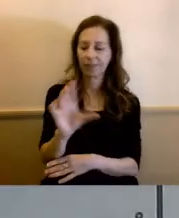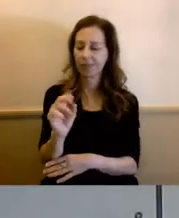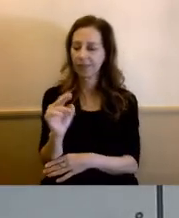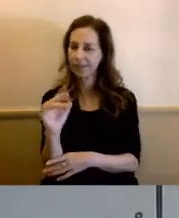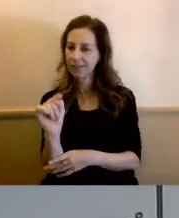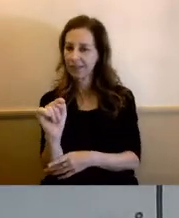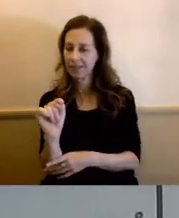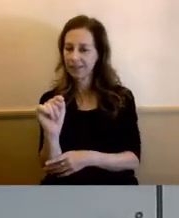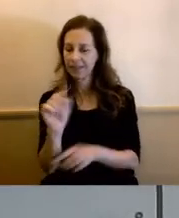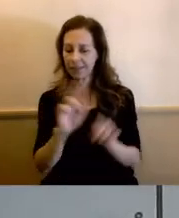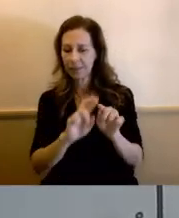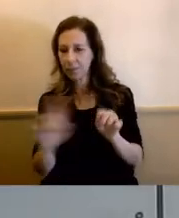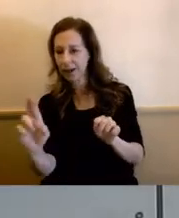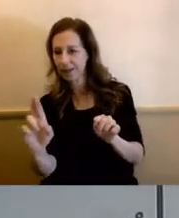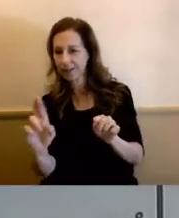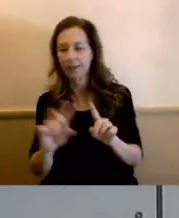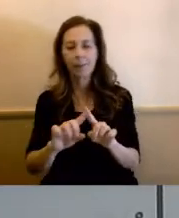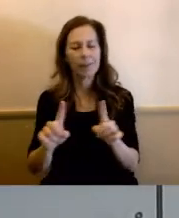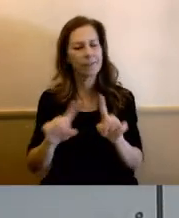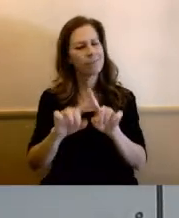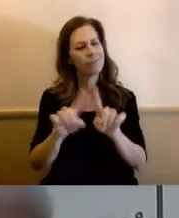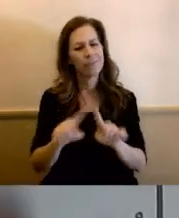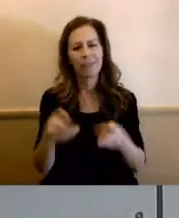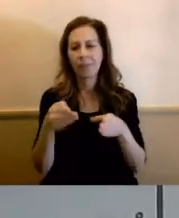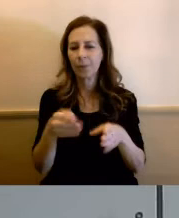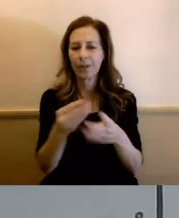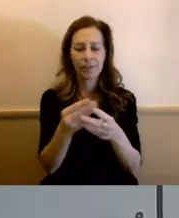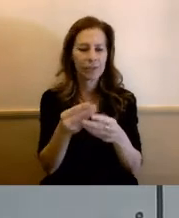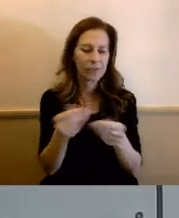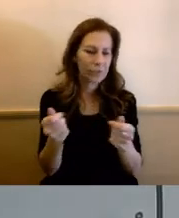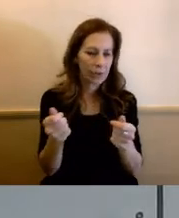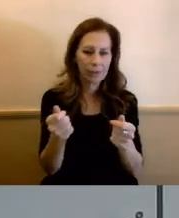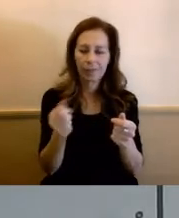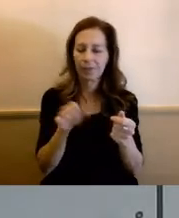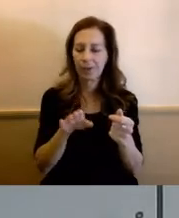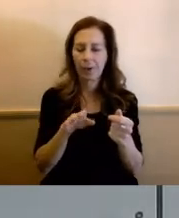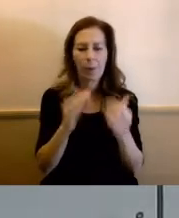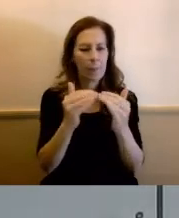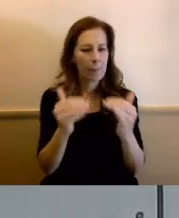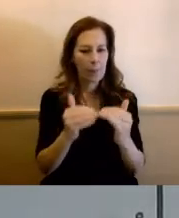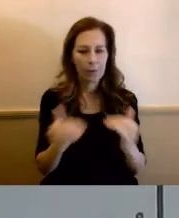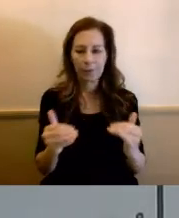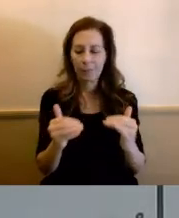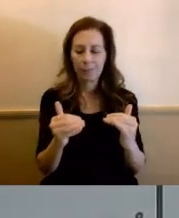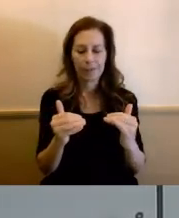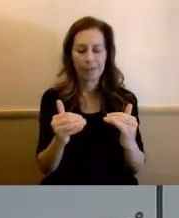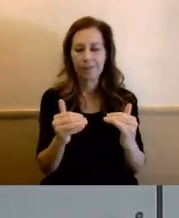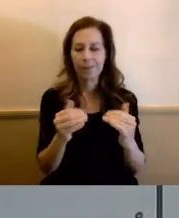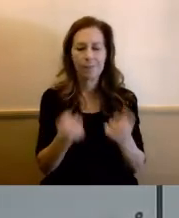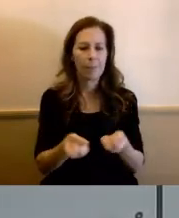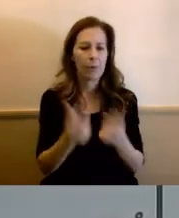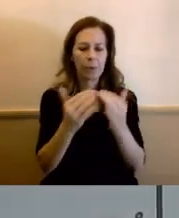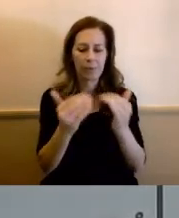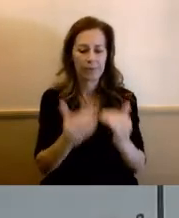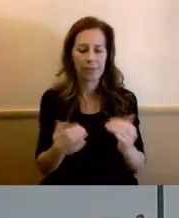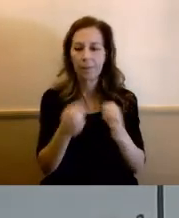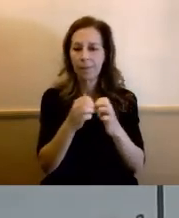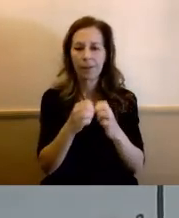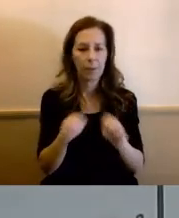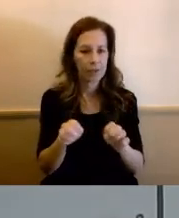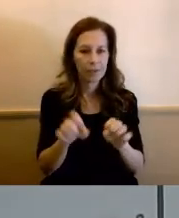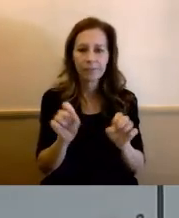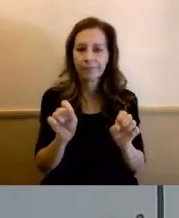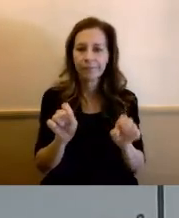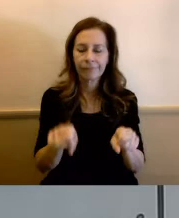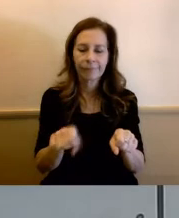there's lots of different ways of solving multi-step equations. You get to choose. So I'm going to move this over, I'm going to do the inverse of positive